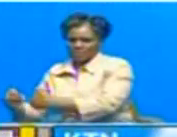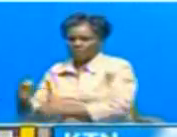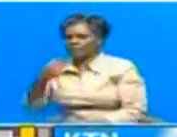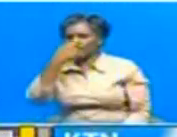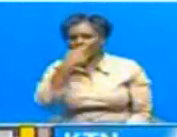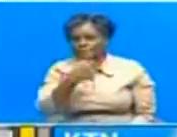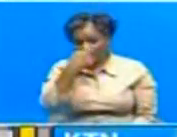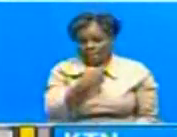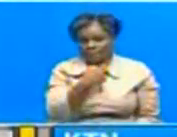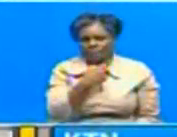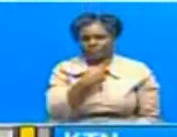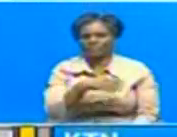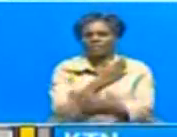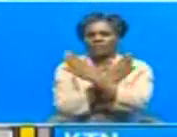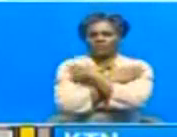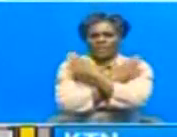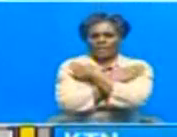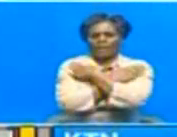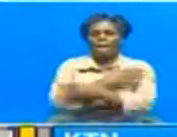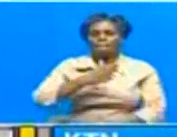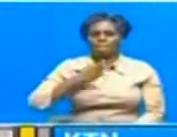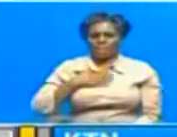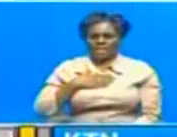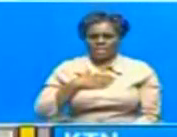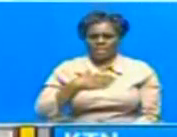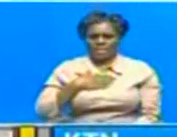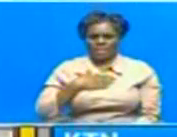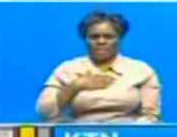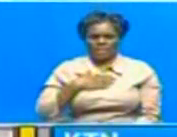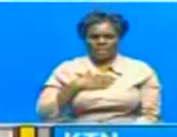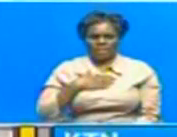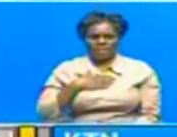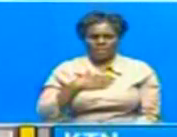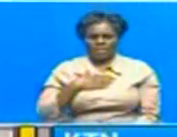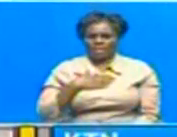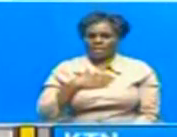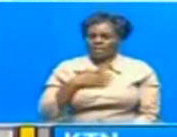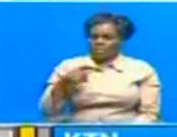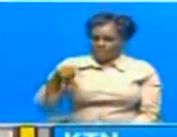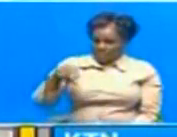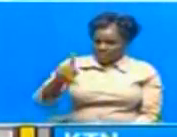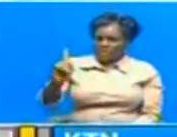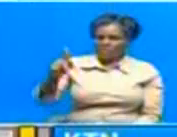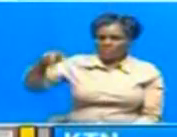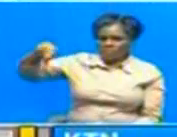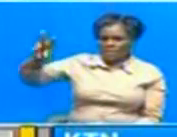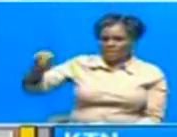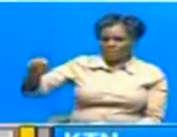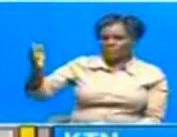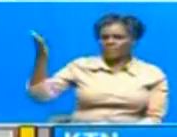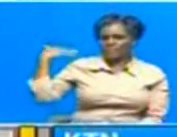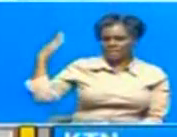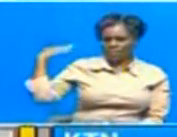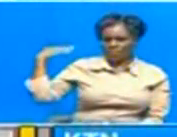Tanzania. My friend, Frederick Somaye, was the prime minister of